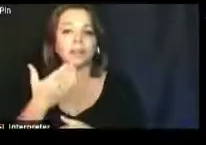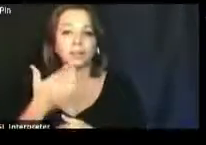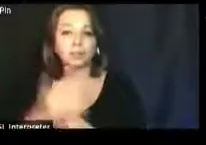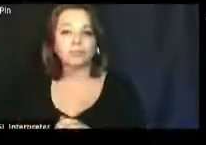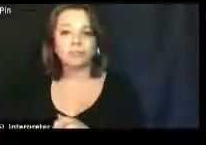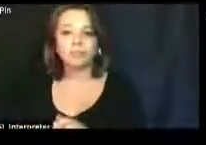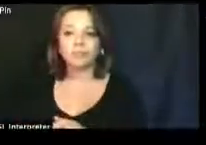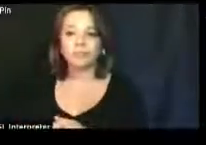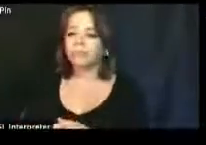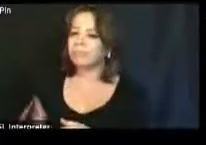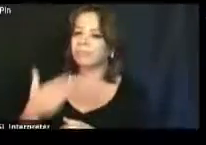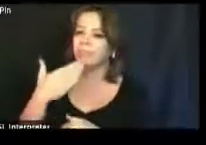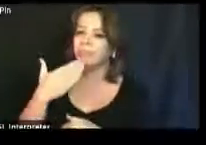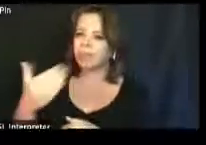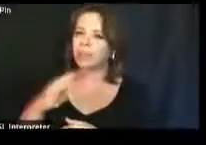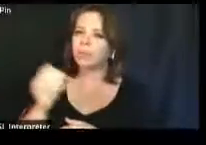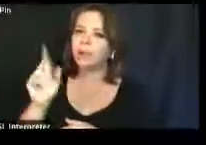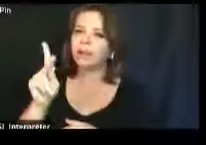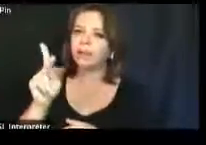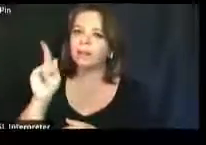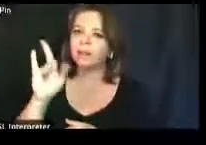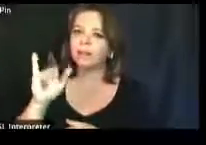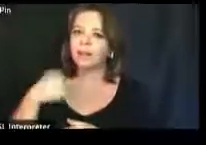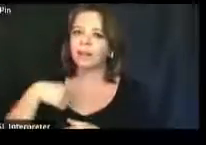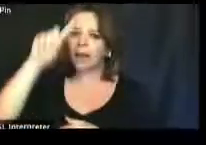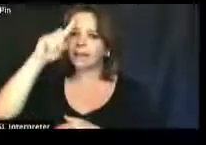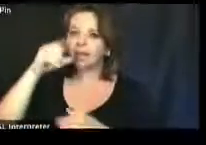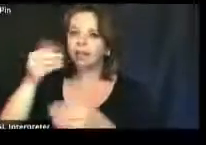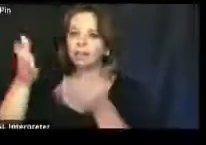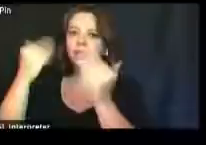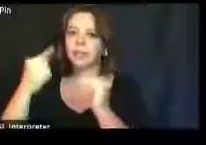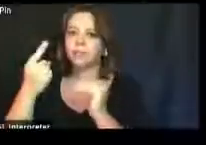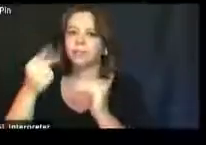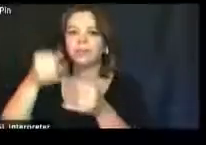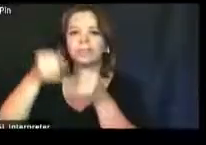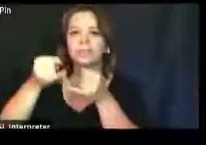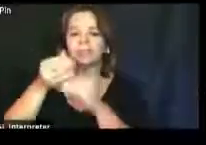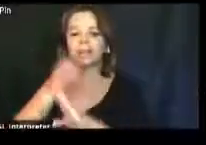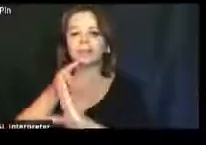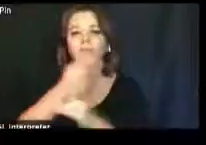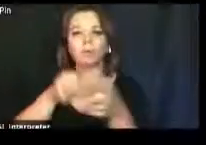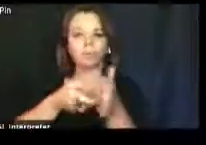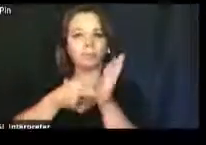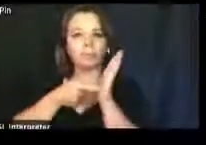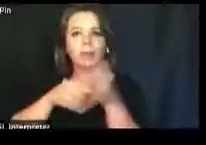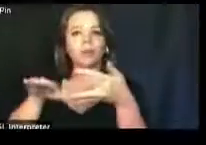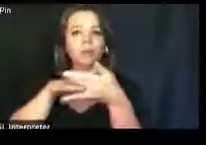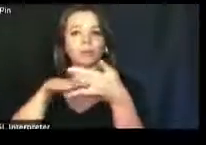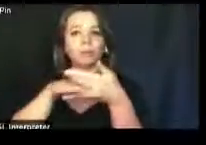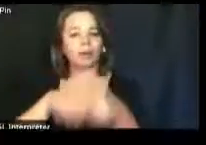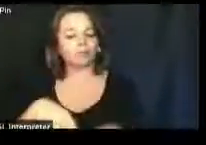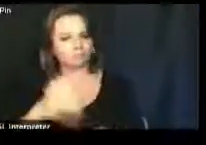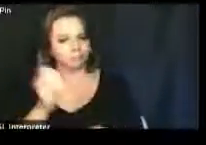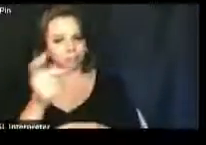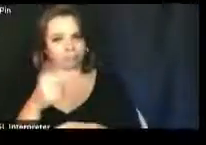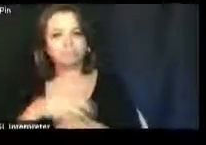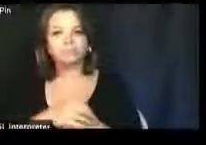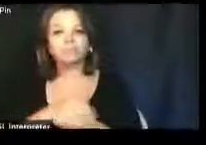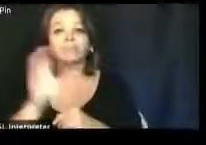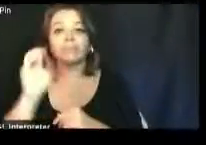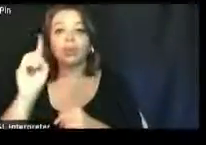Thank you. And Katie, I think the next caller will be our last prior to our mandatory break. Yes, Chair.